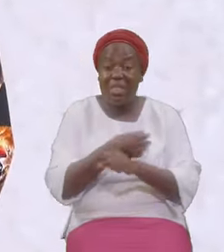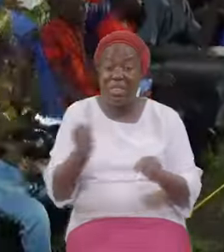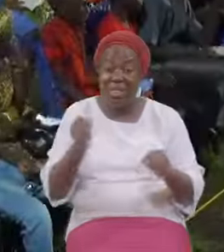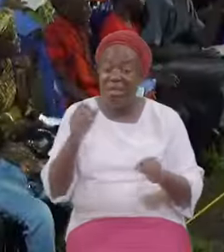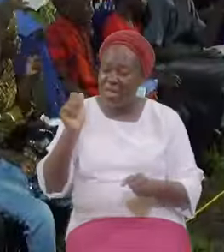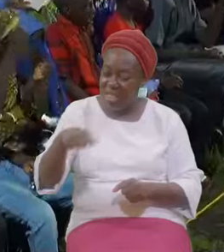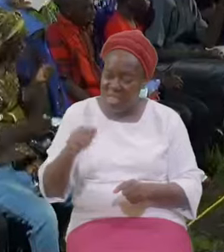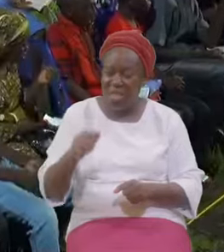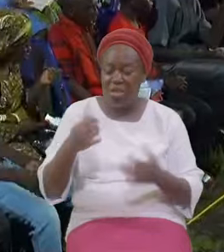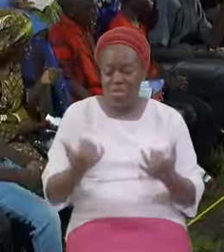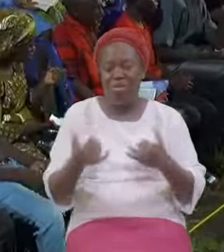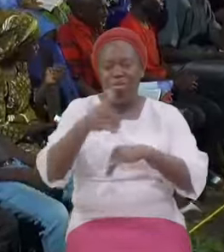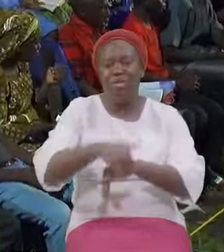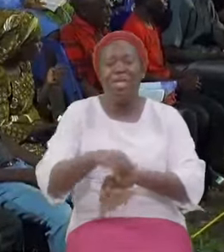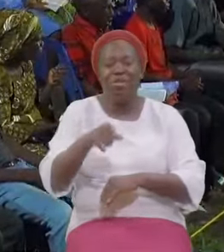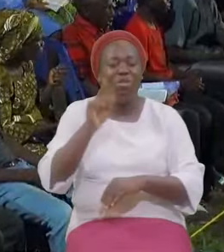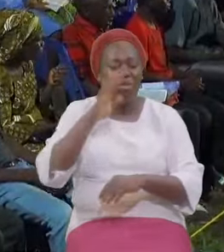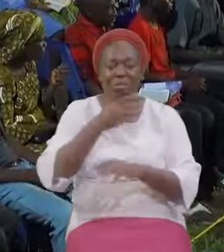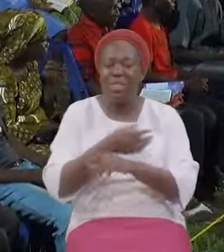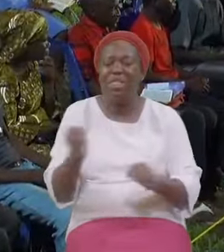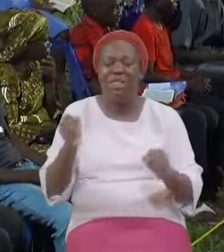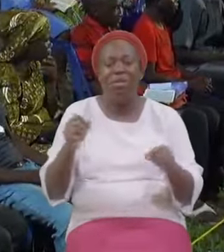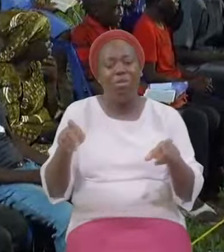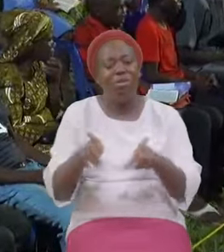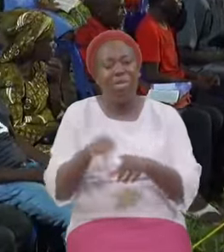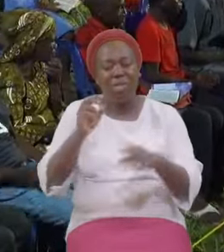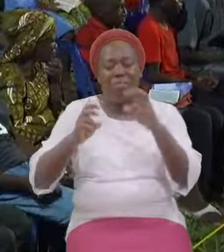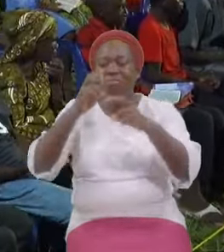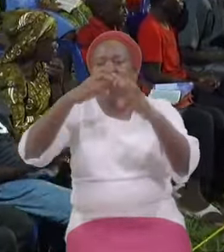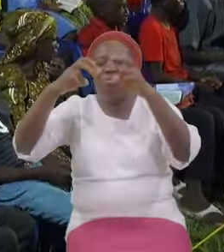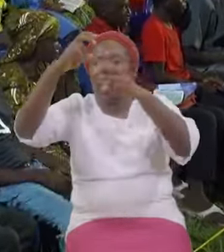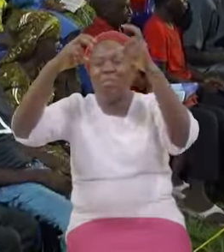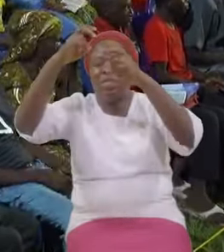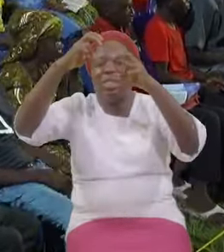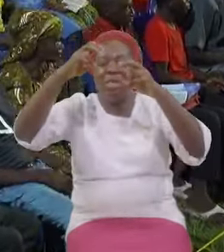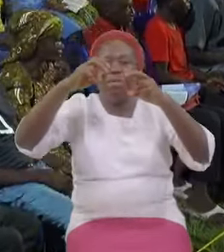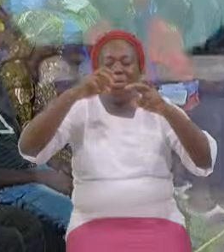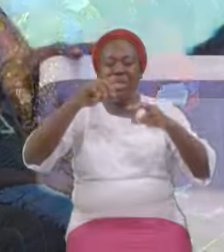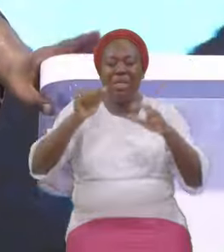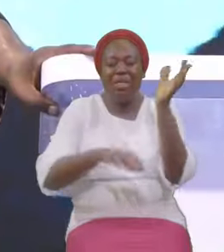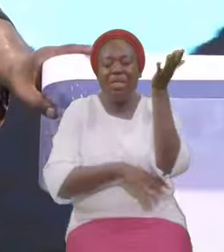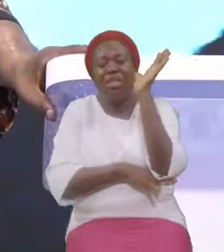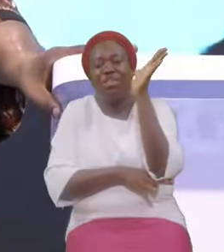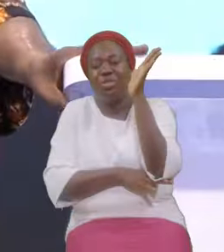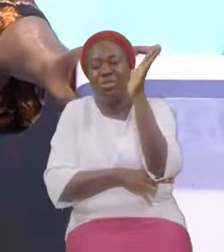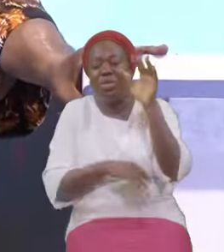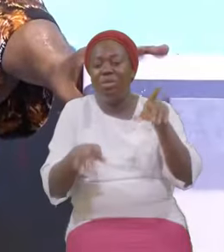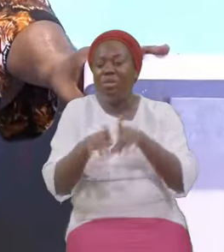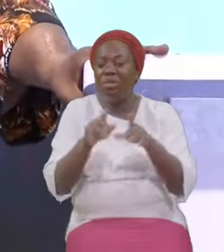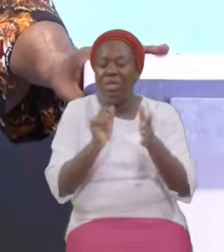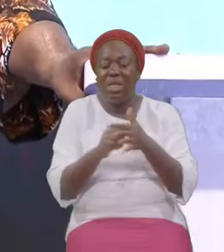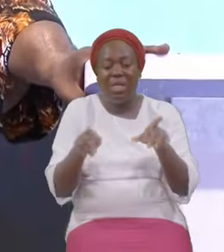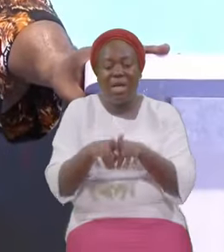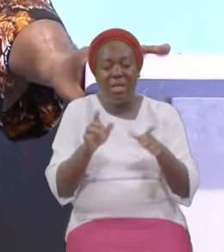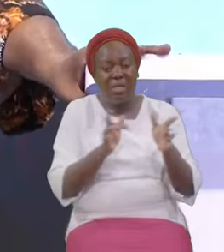saved. Yeah. And so he climbed up a sycamore tree so that Jesus will be